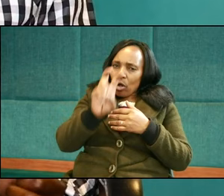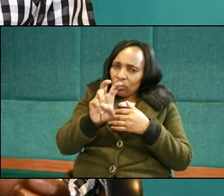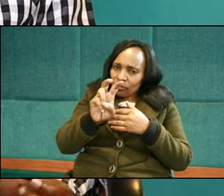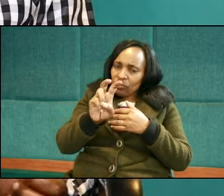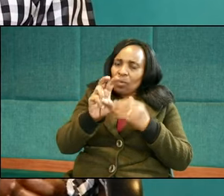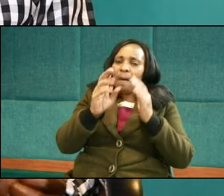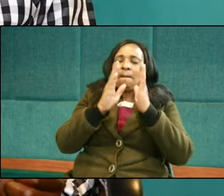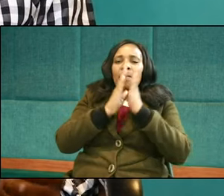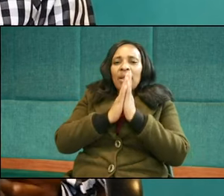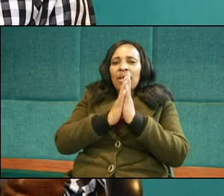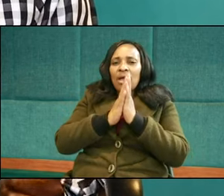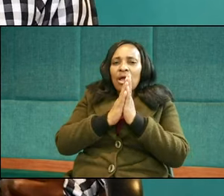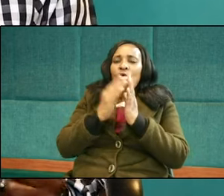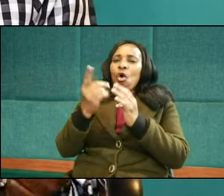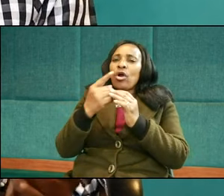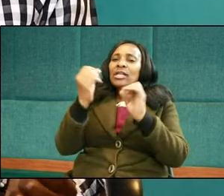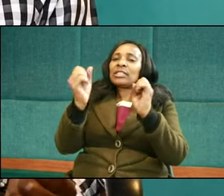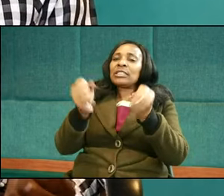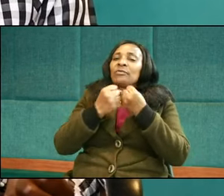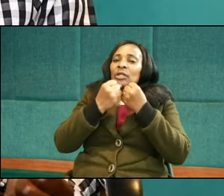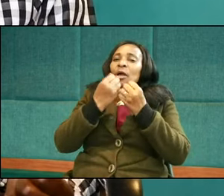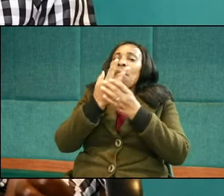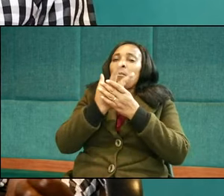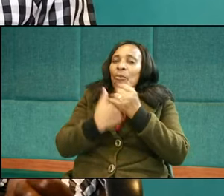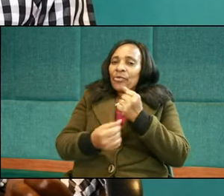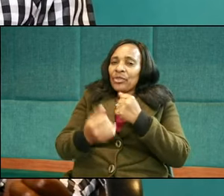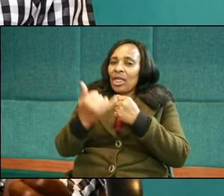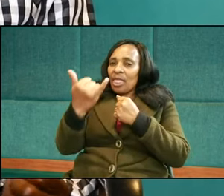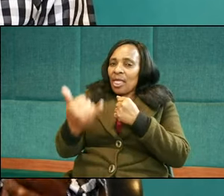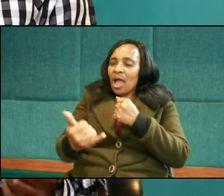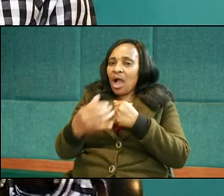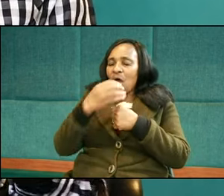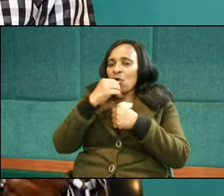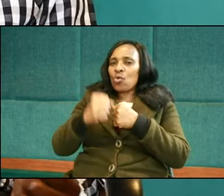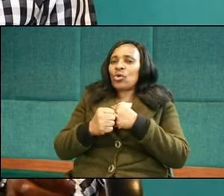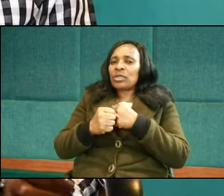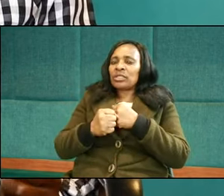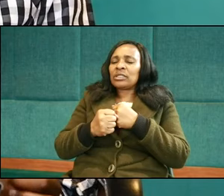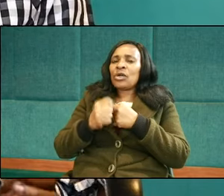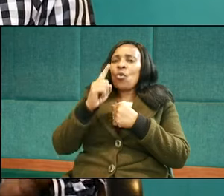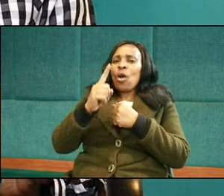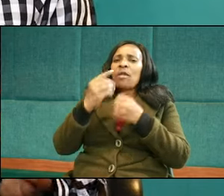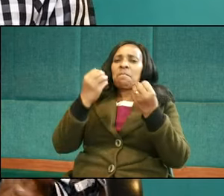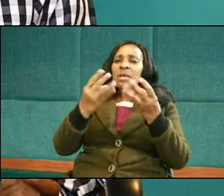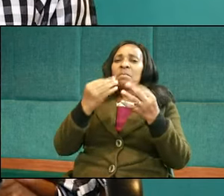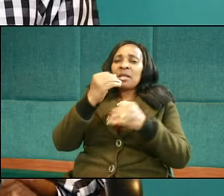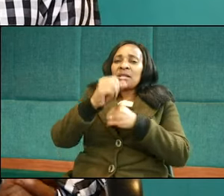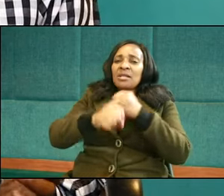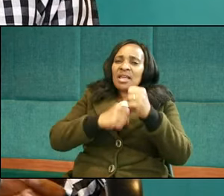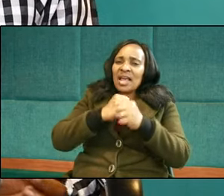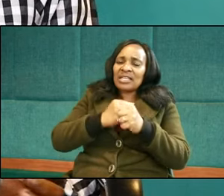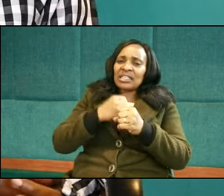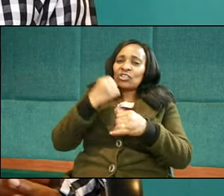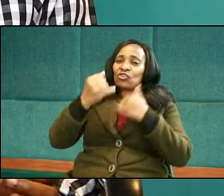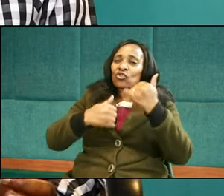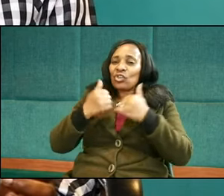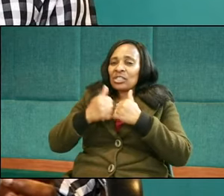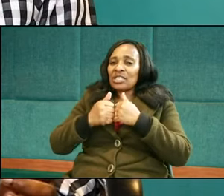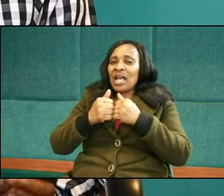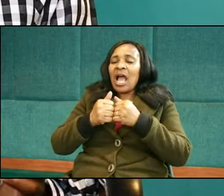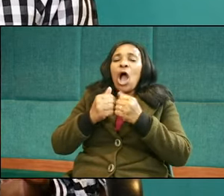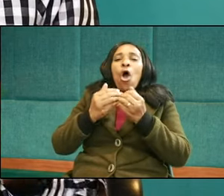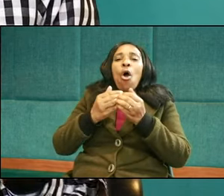prayer is the only safety for both young and old. One may for many years have enjoyed a genuine Christian